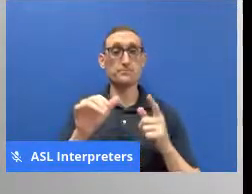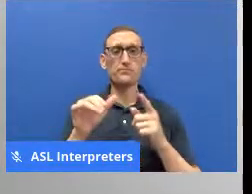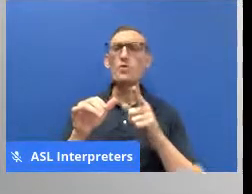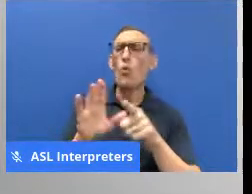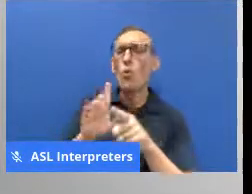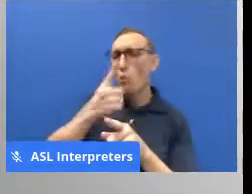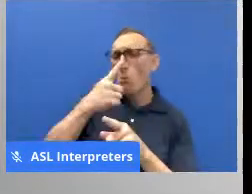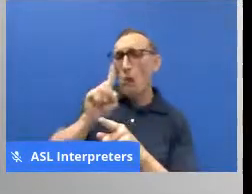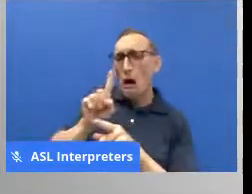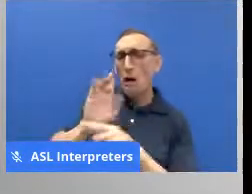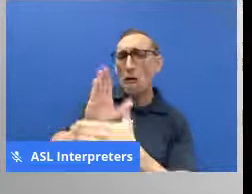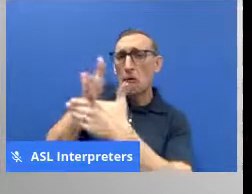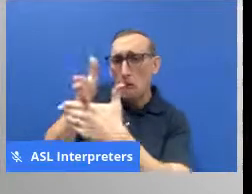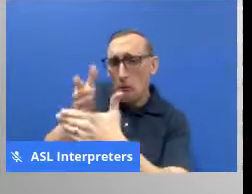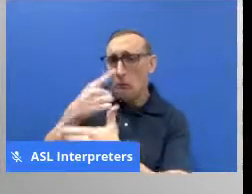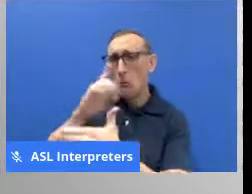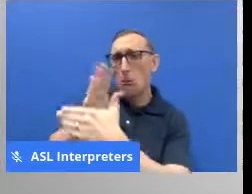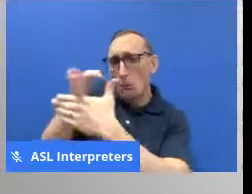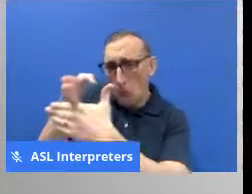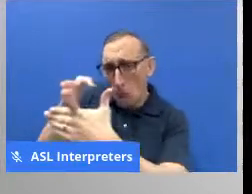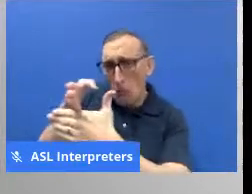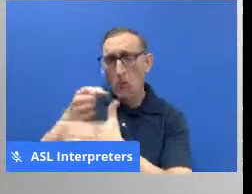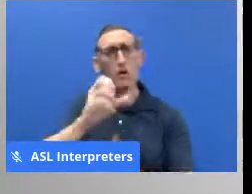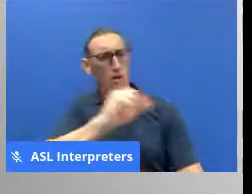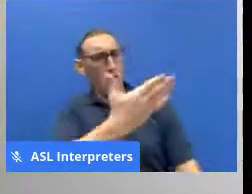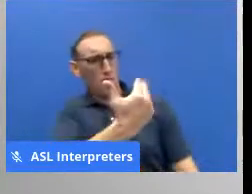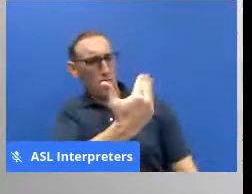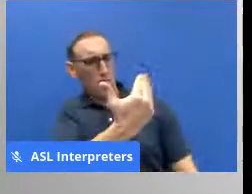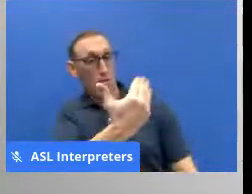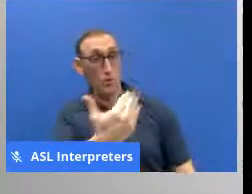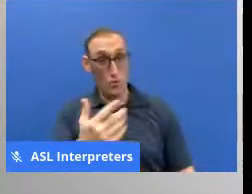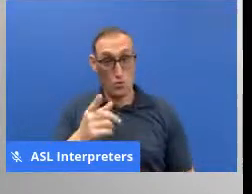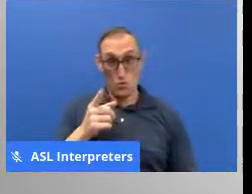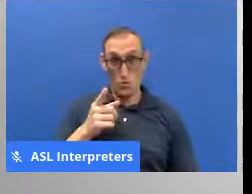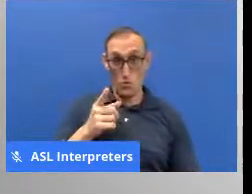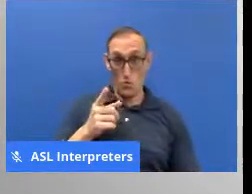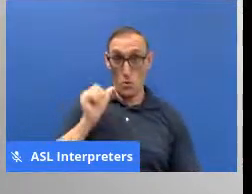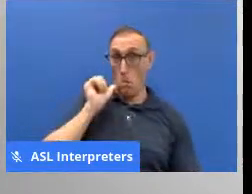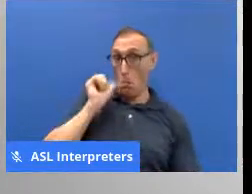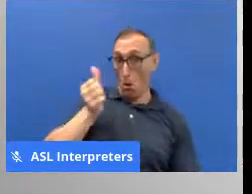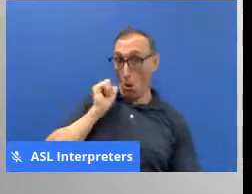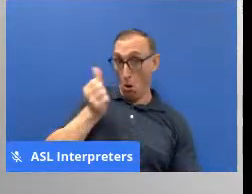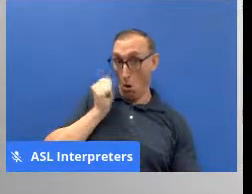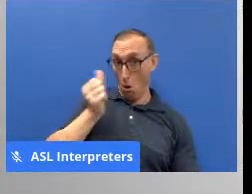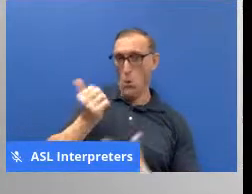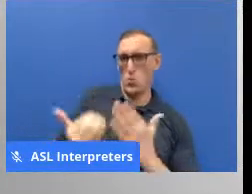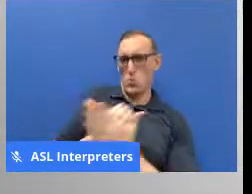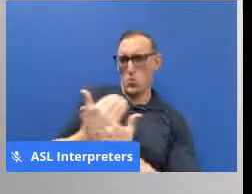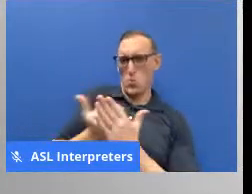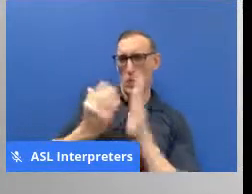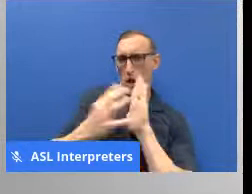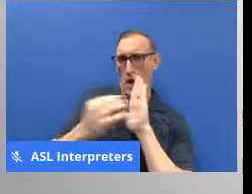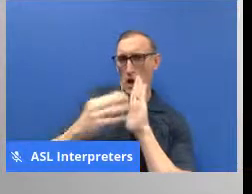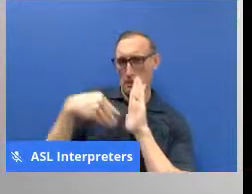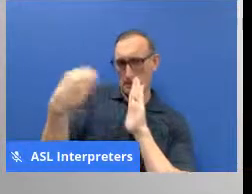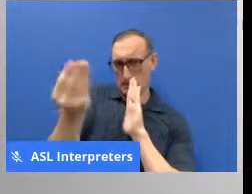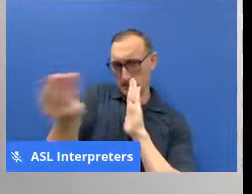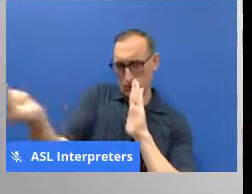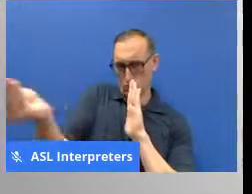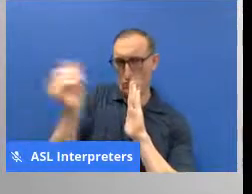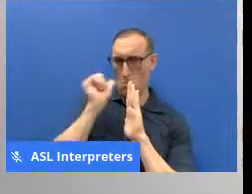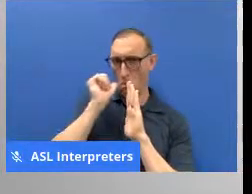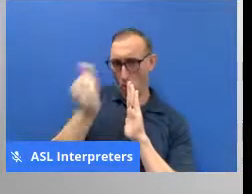I jump in right here too? Yeah, We're going to yeah, share sure. an updated copy with you tomorrow, because I know Dr. Dykeman, you all had asked